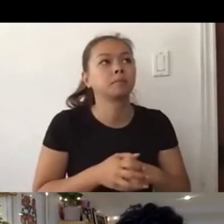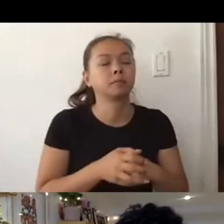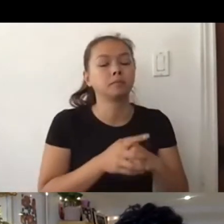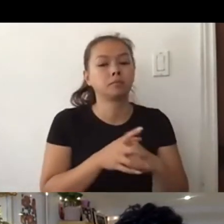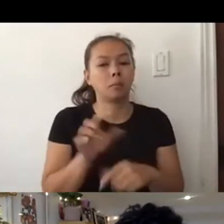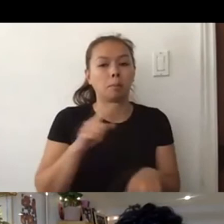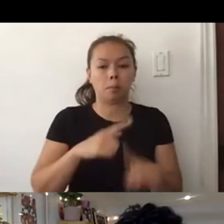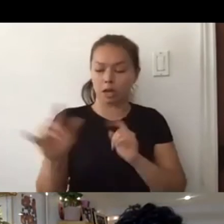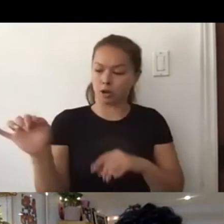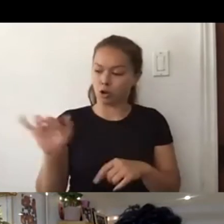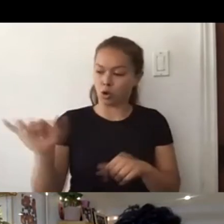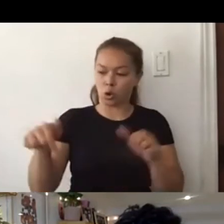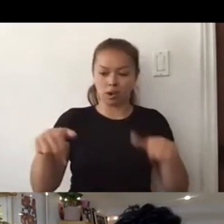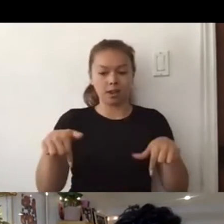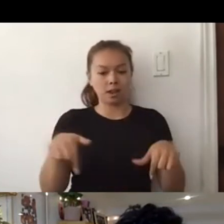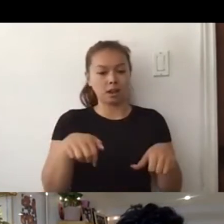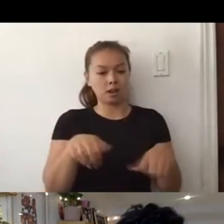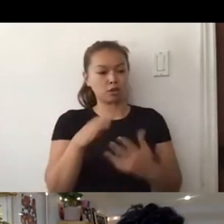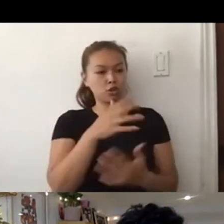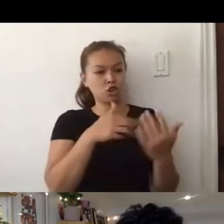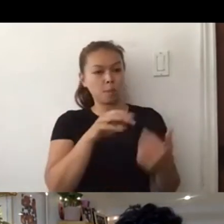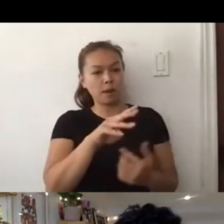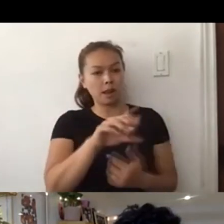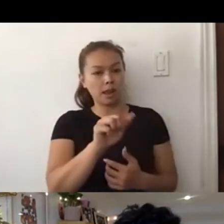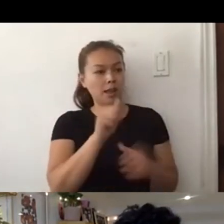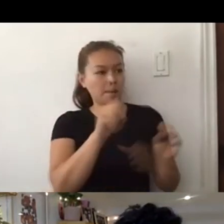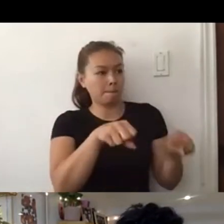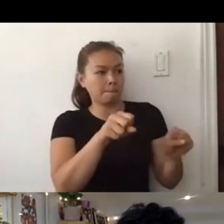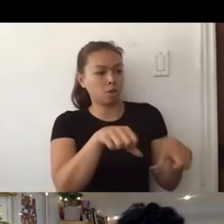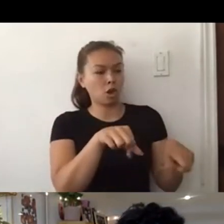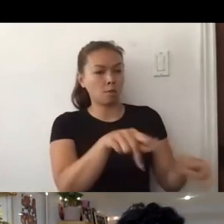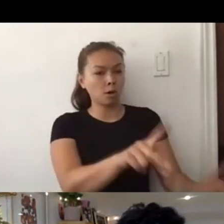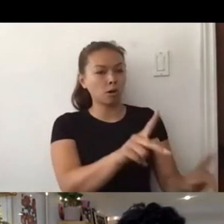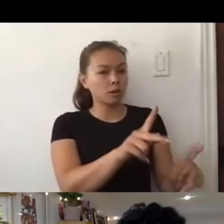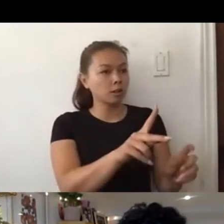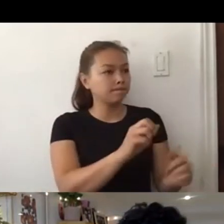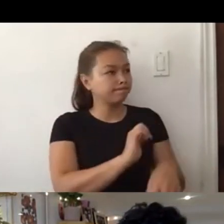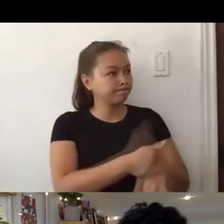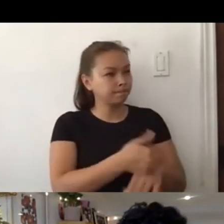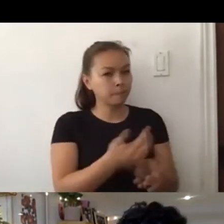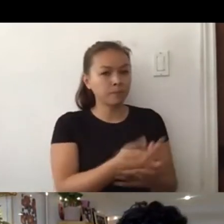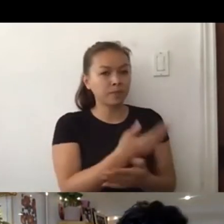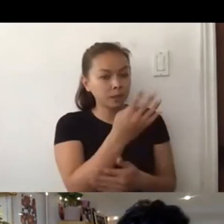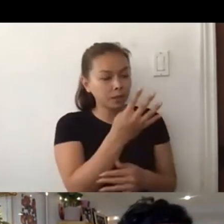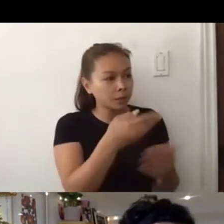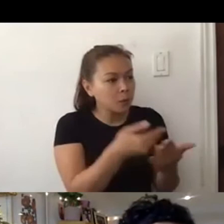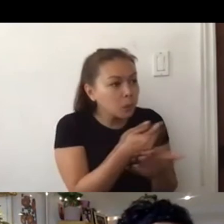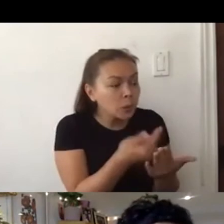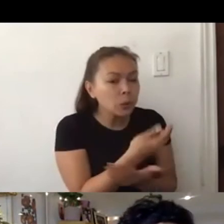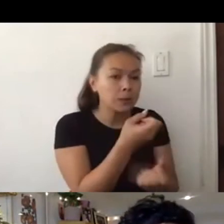new in these spaces that can be meaningful and equitable and safe. Jaye, over to you.